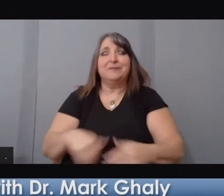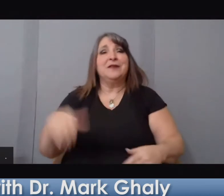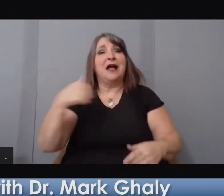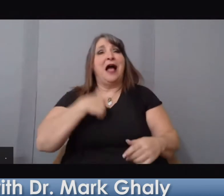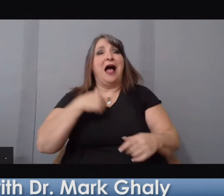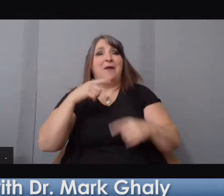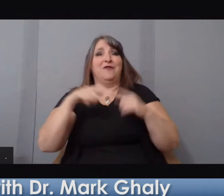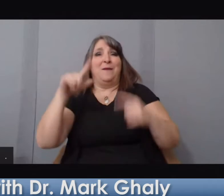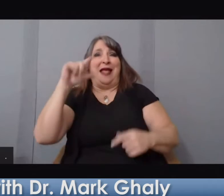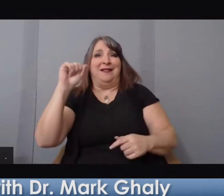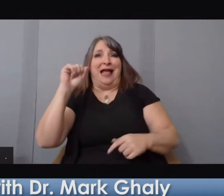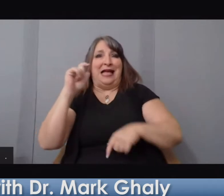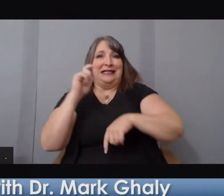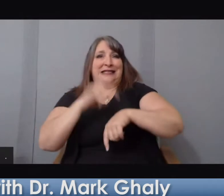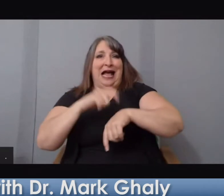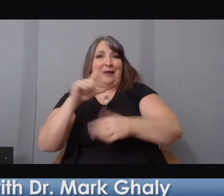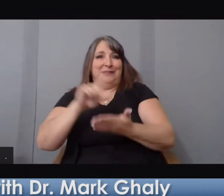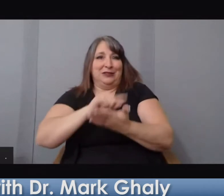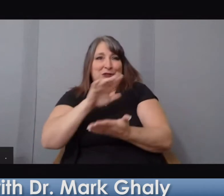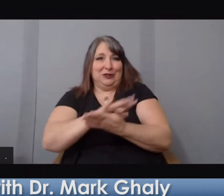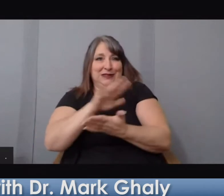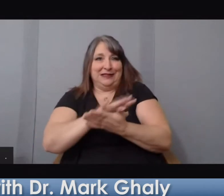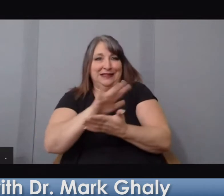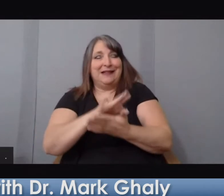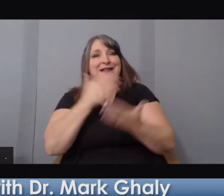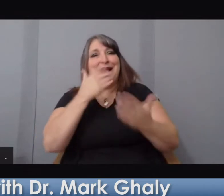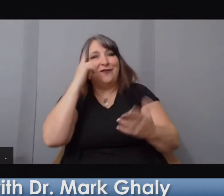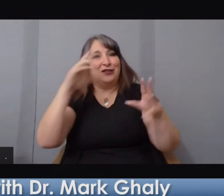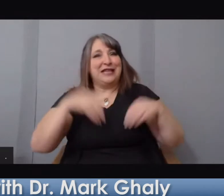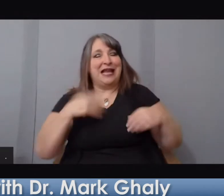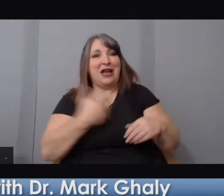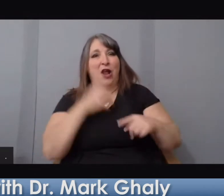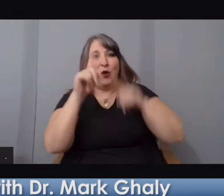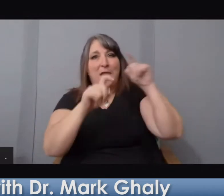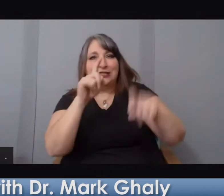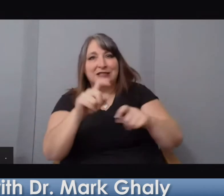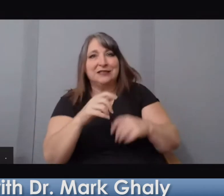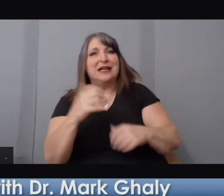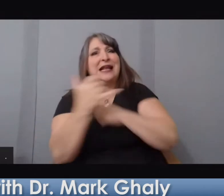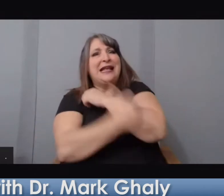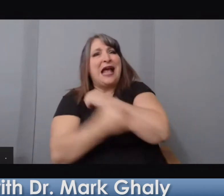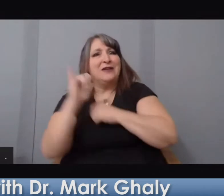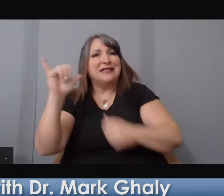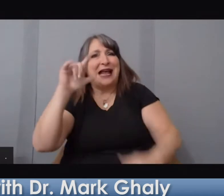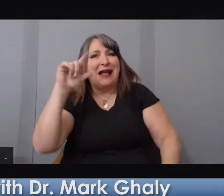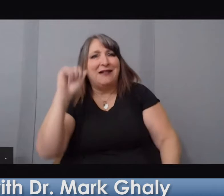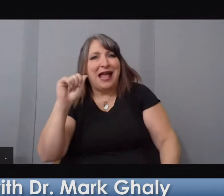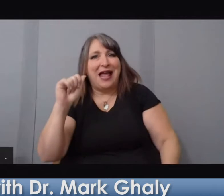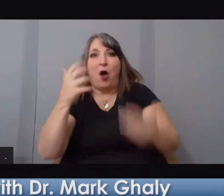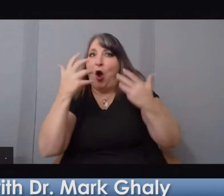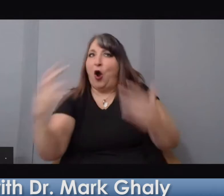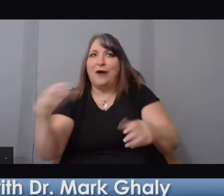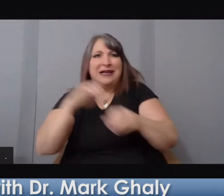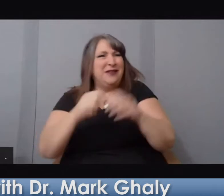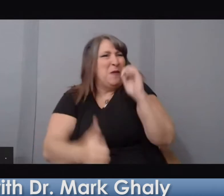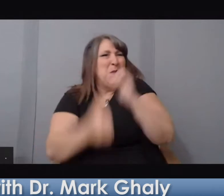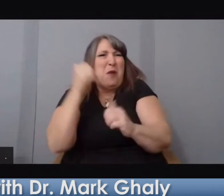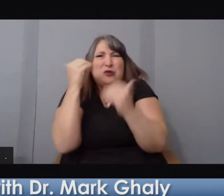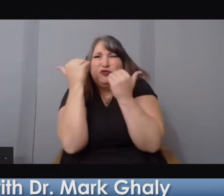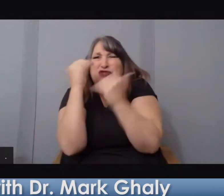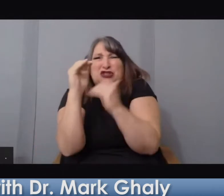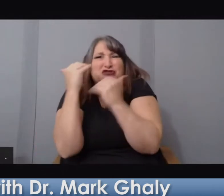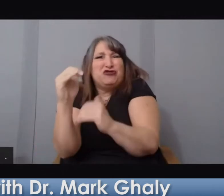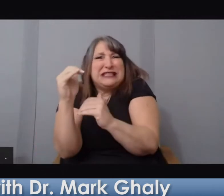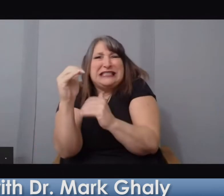Hi, Dr. Ghaly. Thanks again for speaking with us and taking our questions. Counties like LA are already in the most restrictive tier, so what kind of